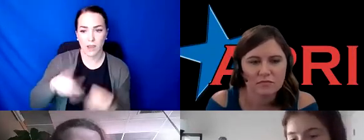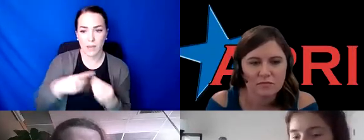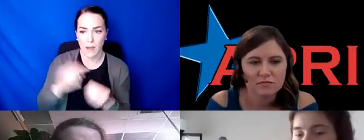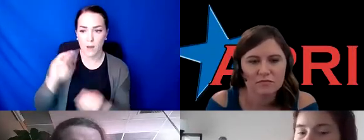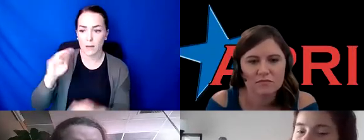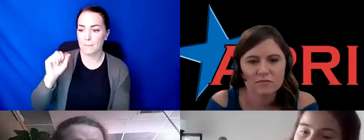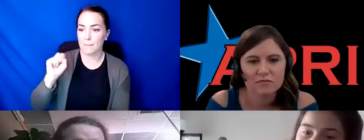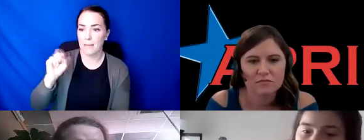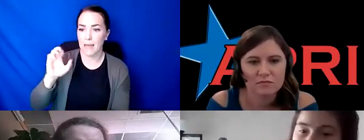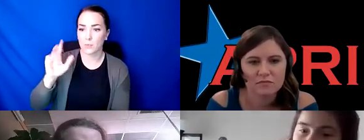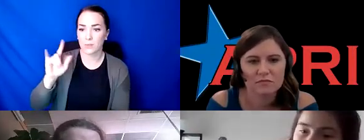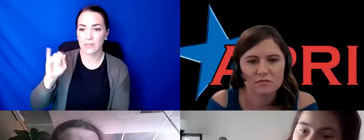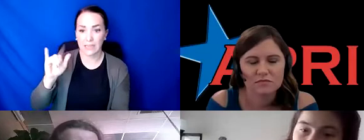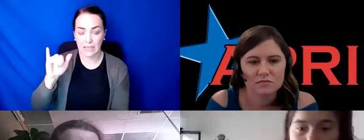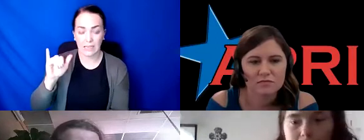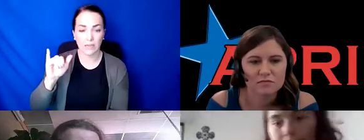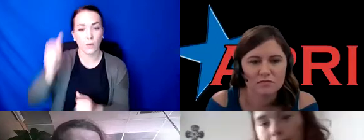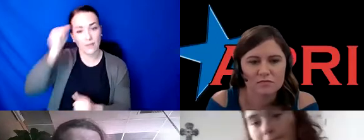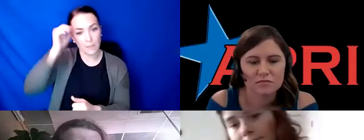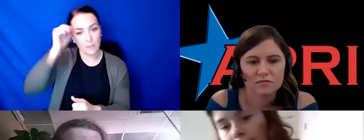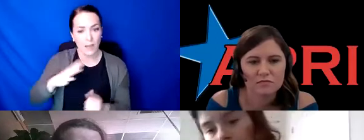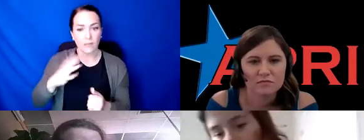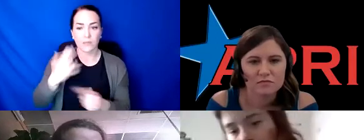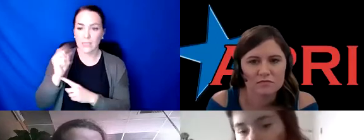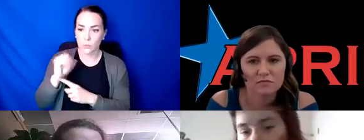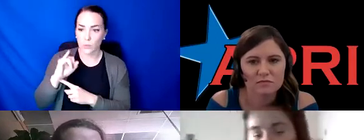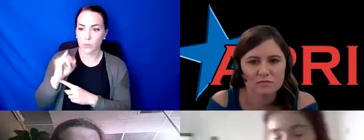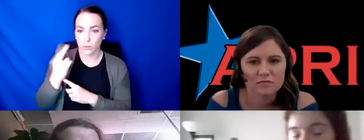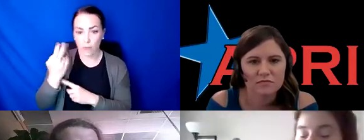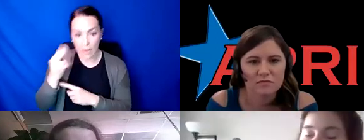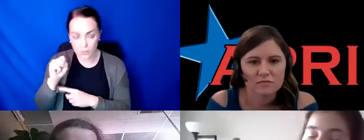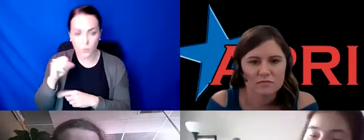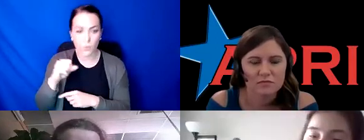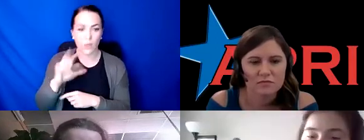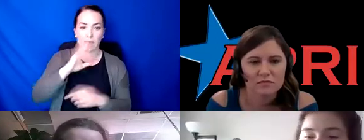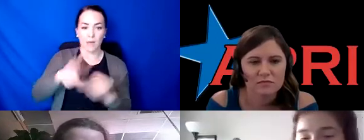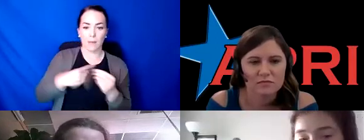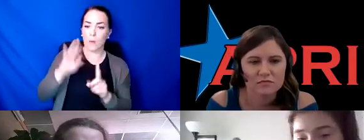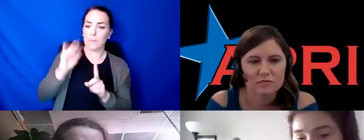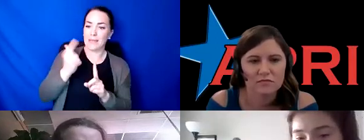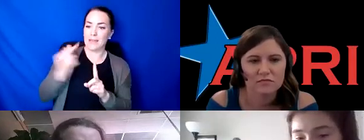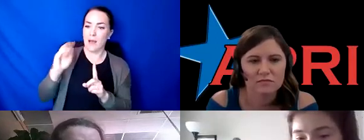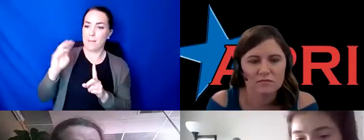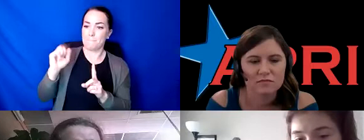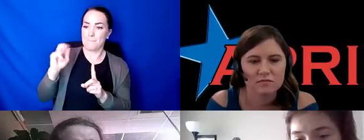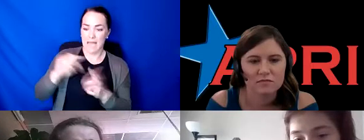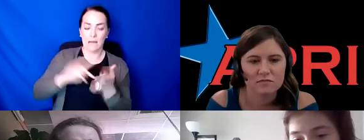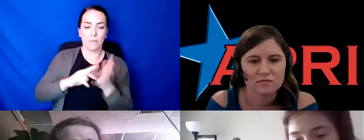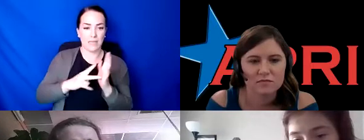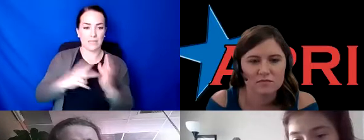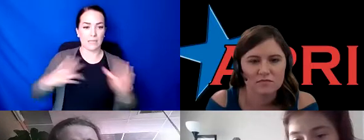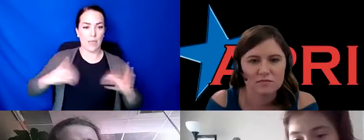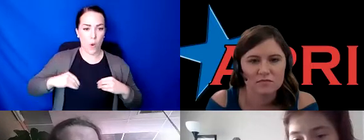males, high school, junior high that I work with, I talk about being a man as being able to own your